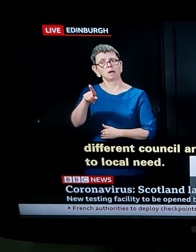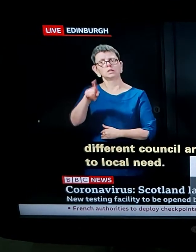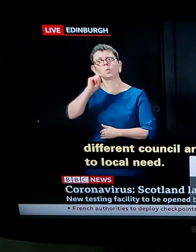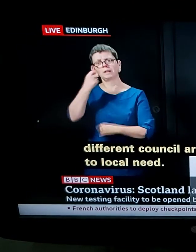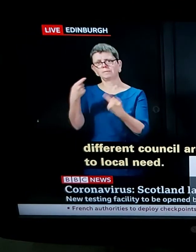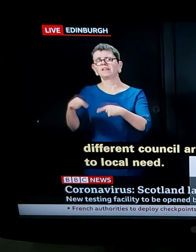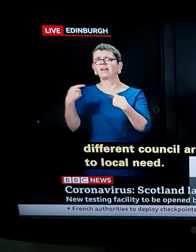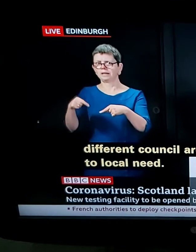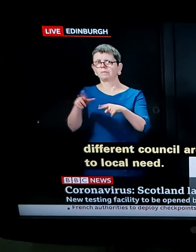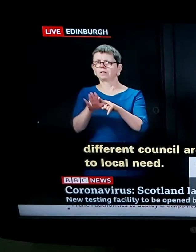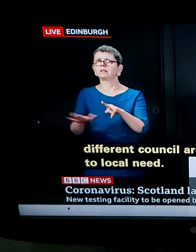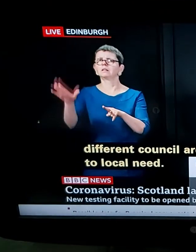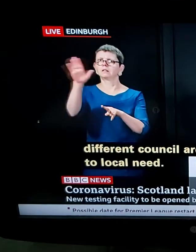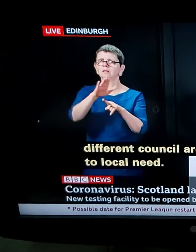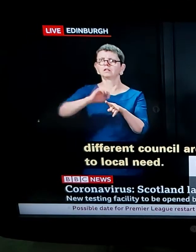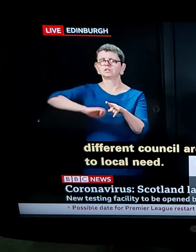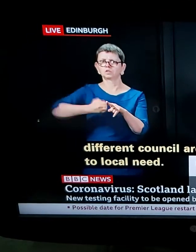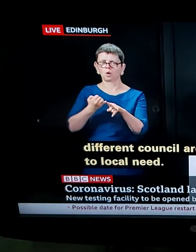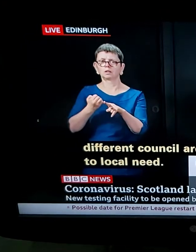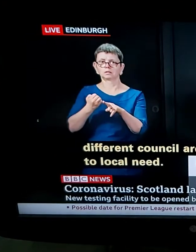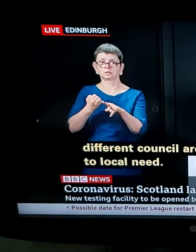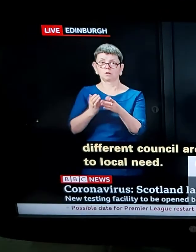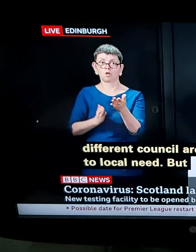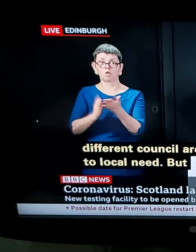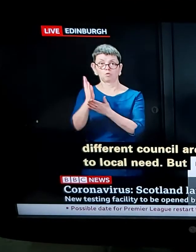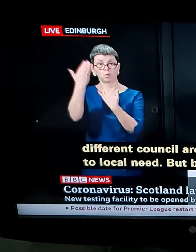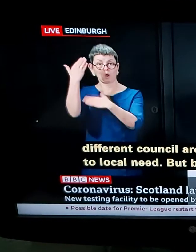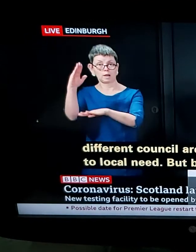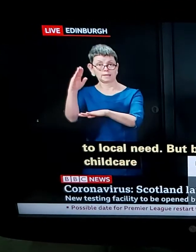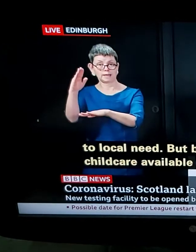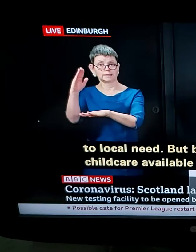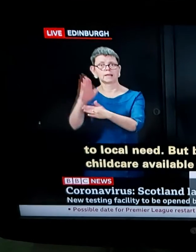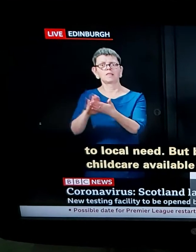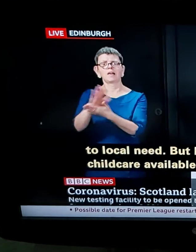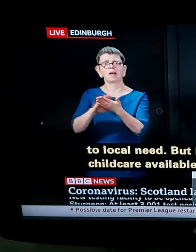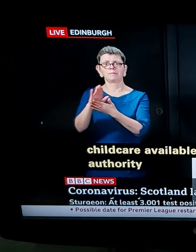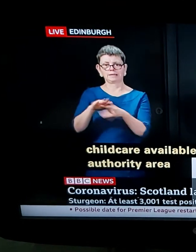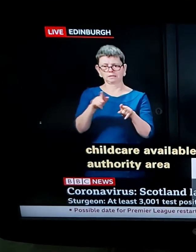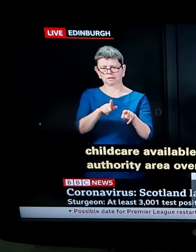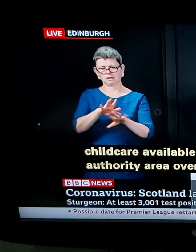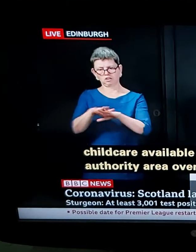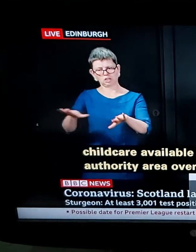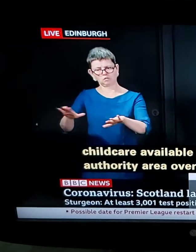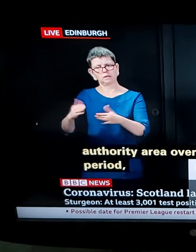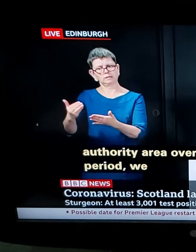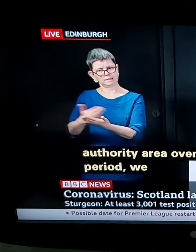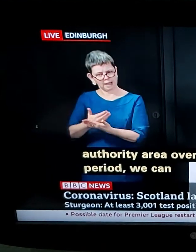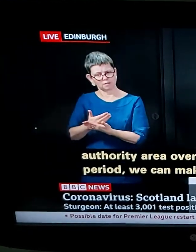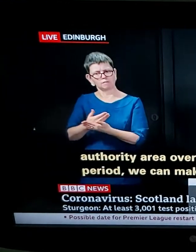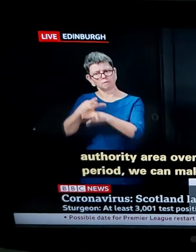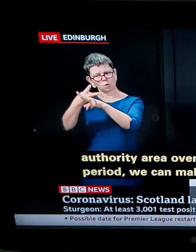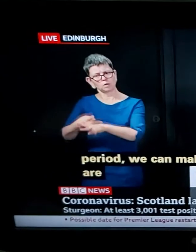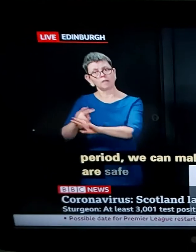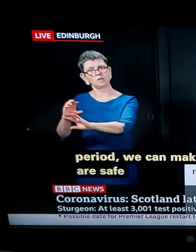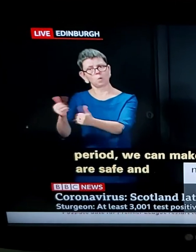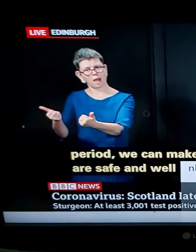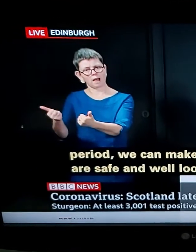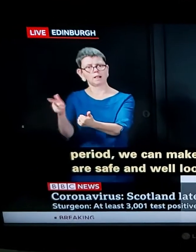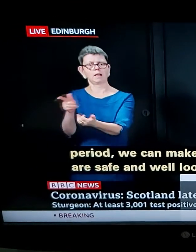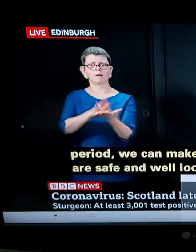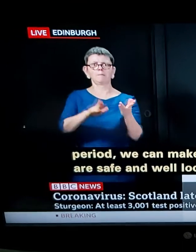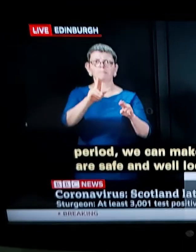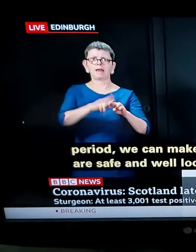childcare available in every local authority area over the holiday period, we can make sure children are safe and well looked after while their parents are able